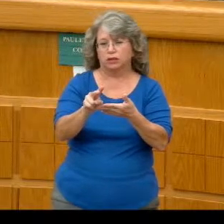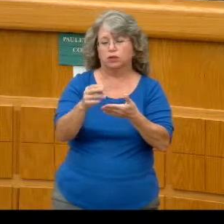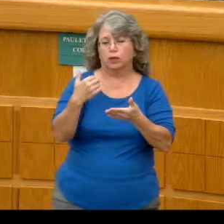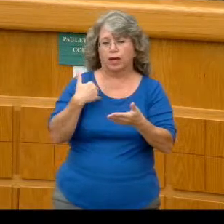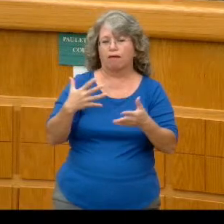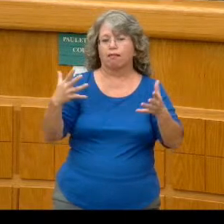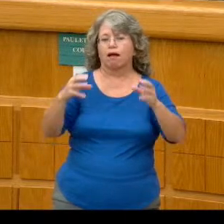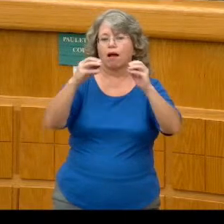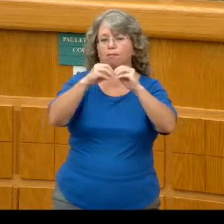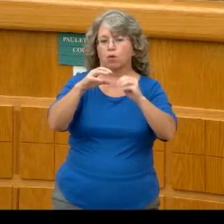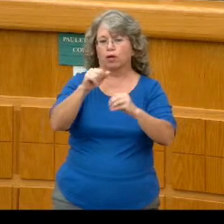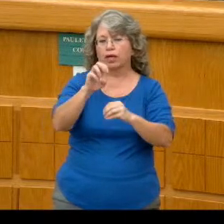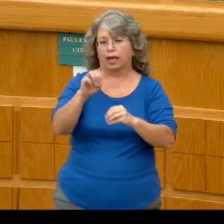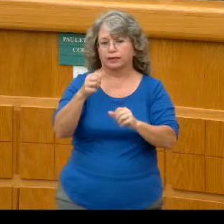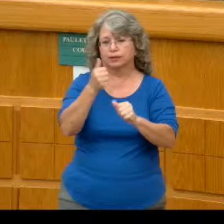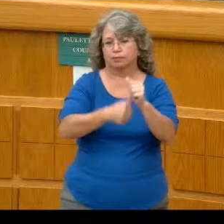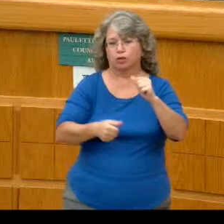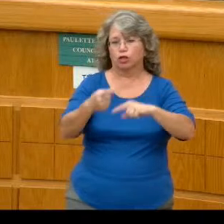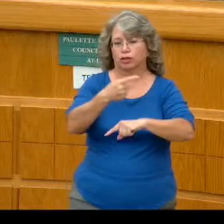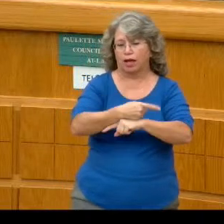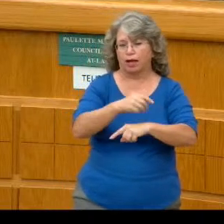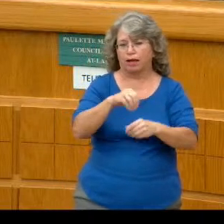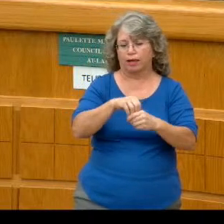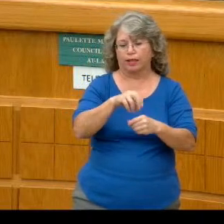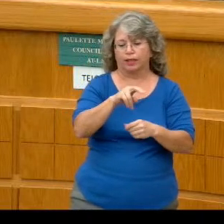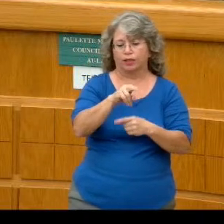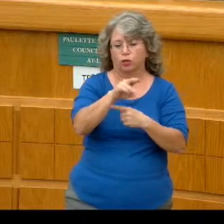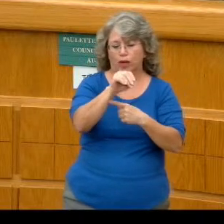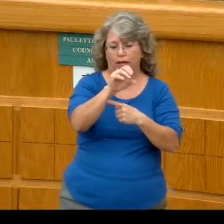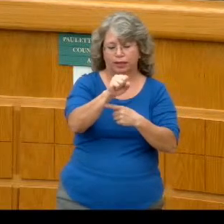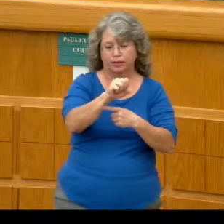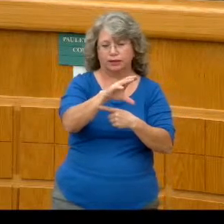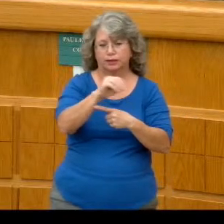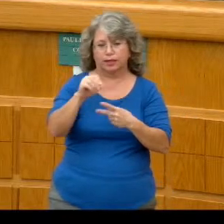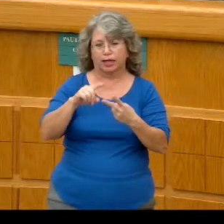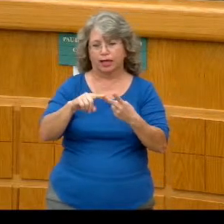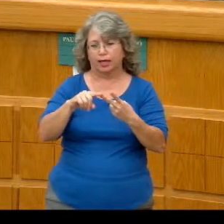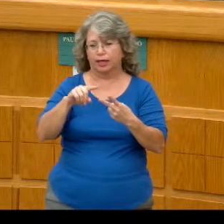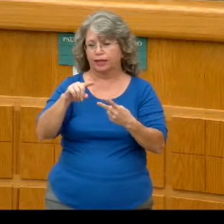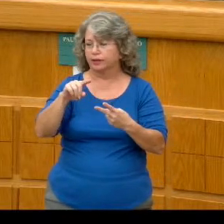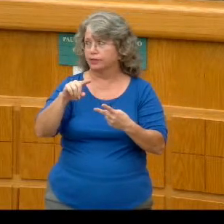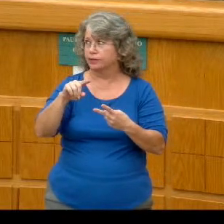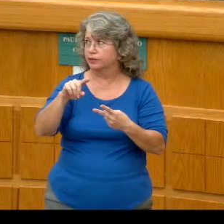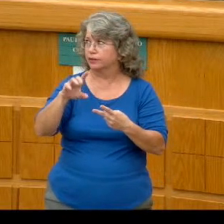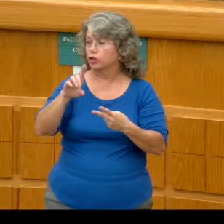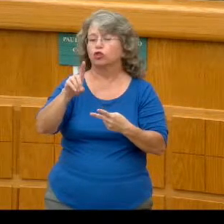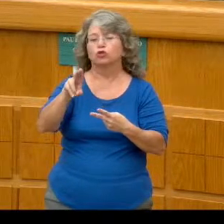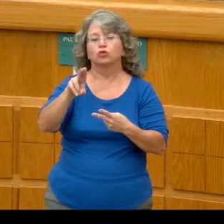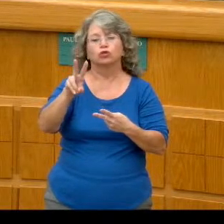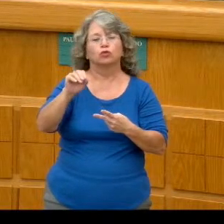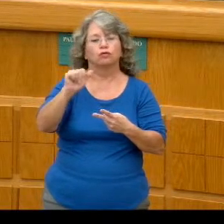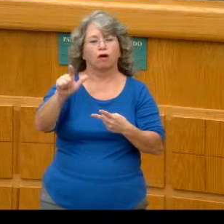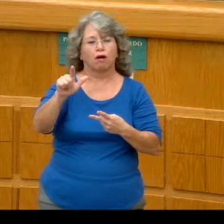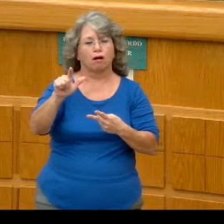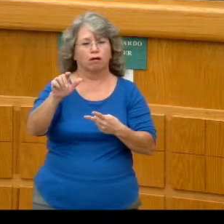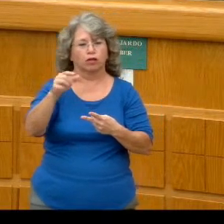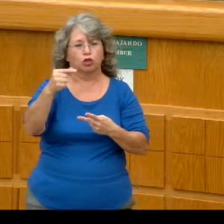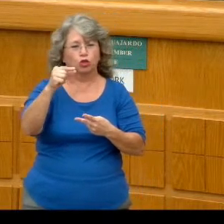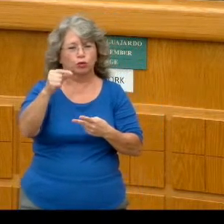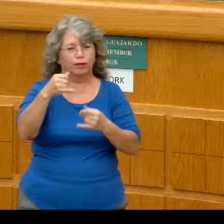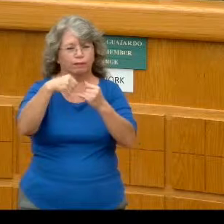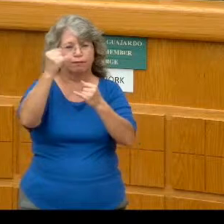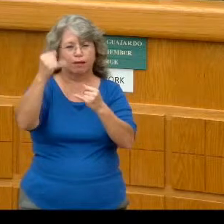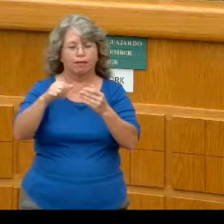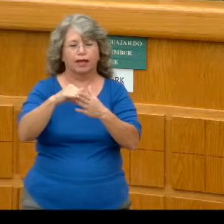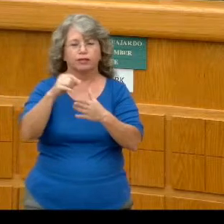more cases per day in Nueces and in Jim Wells County. I think that is, wait, no, that's Duval, the green line. That's pretty